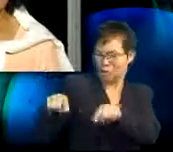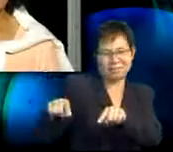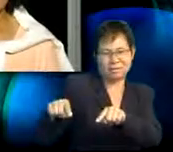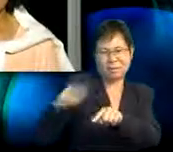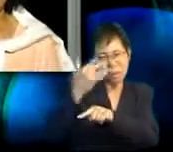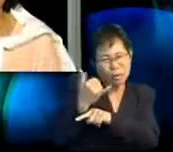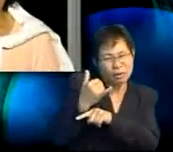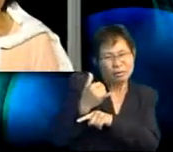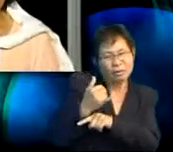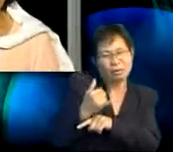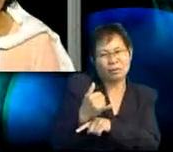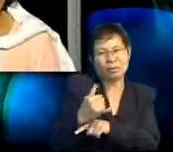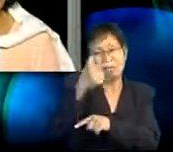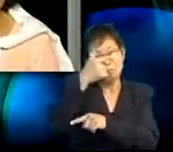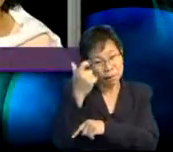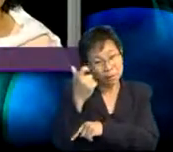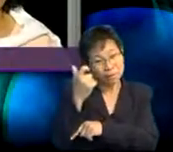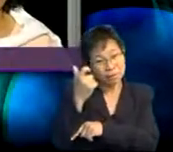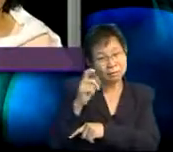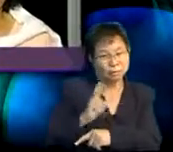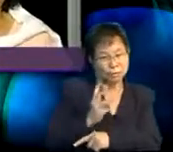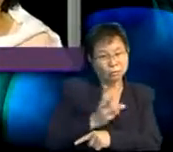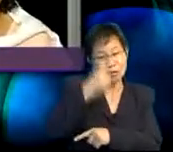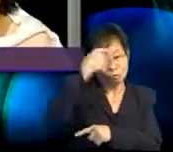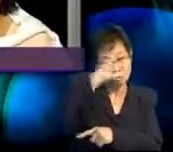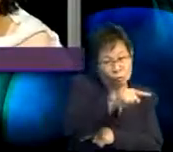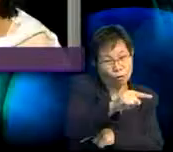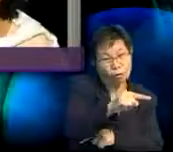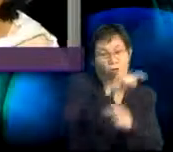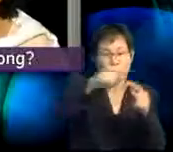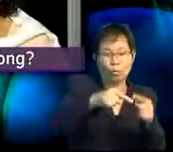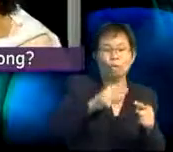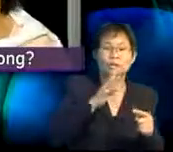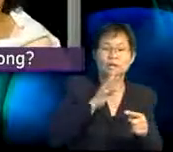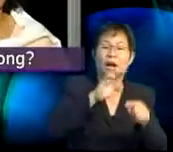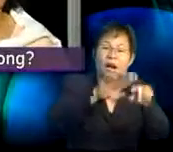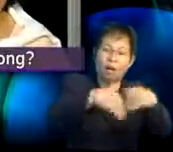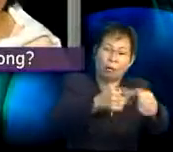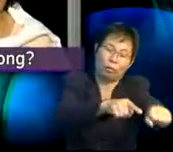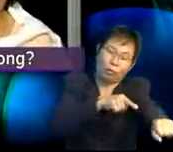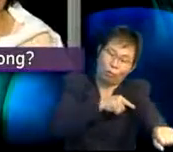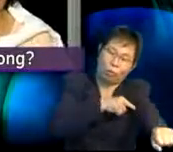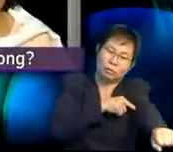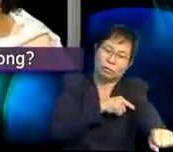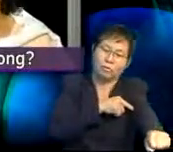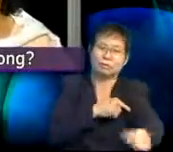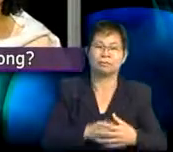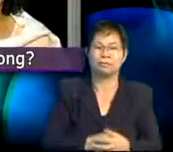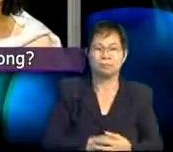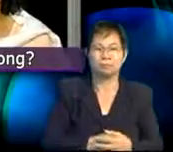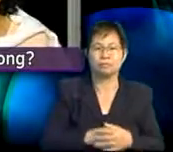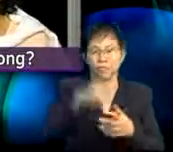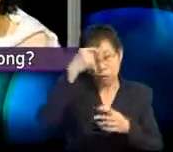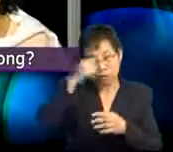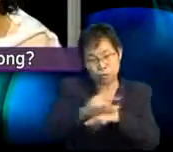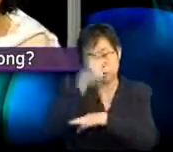Why? Because we use for when we say how long something lasts. We use